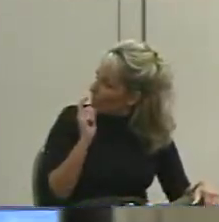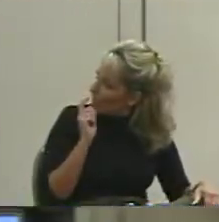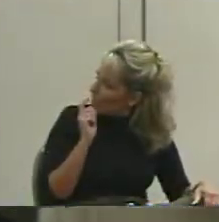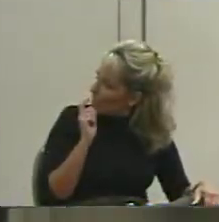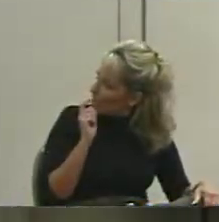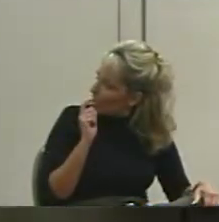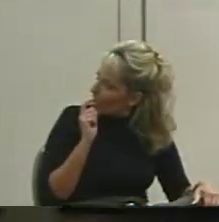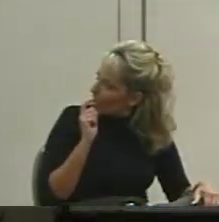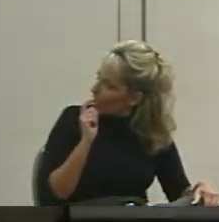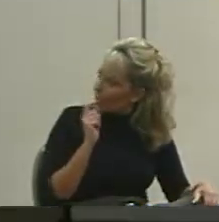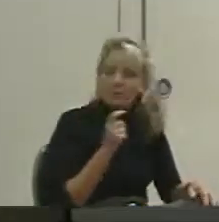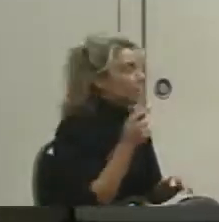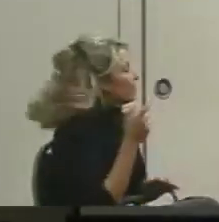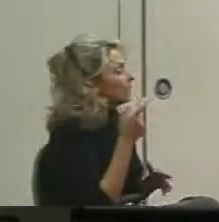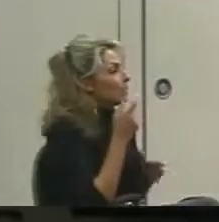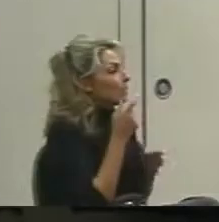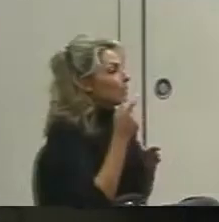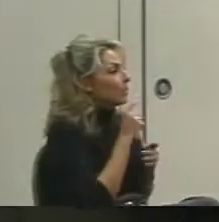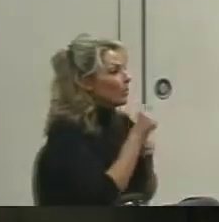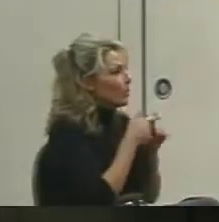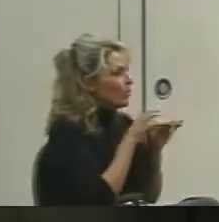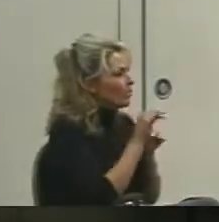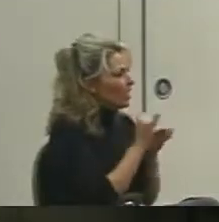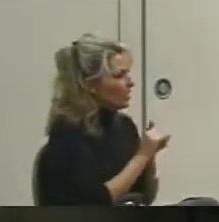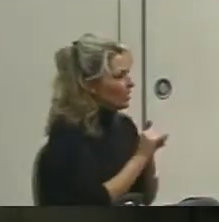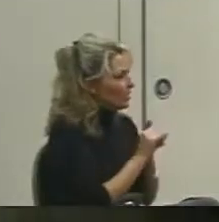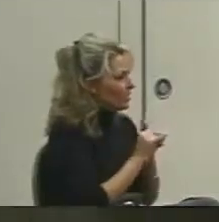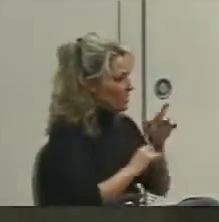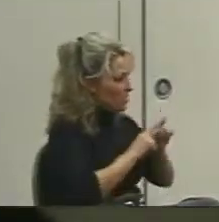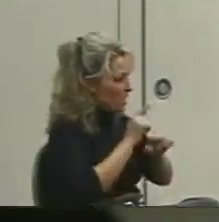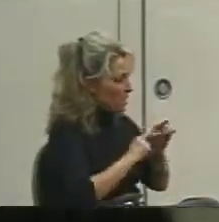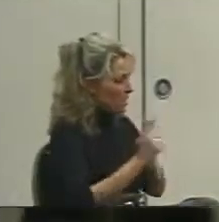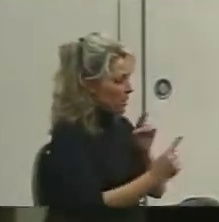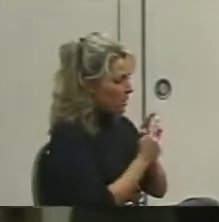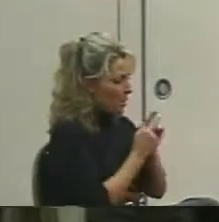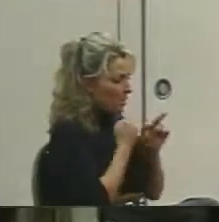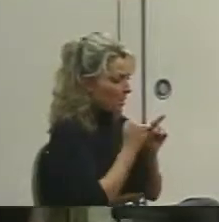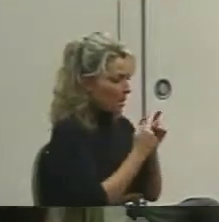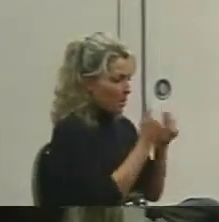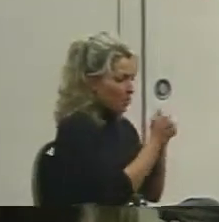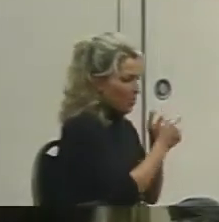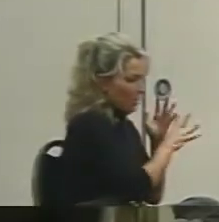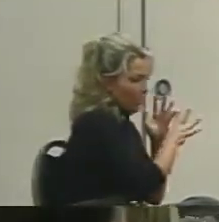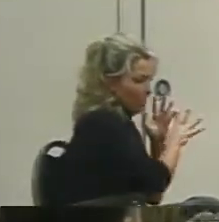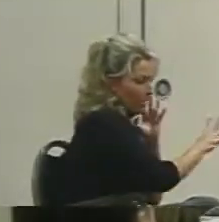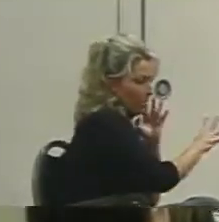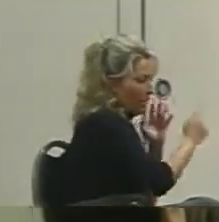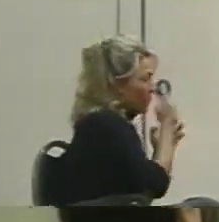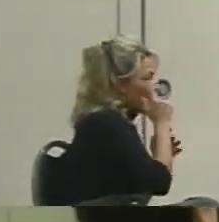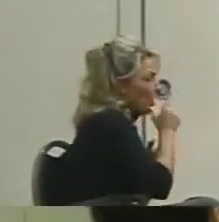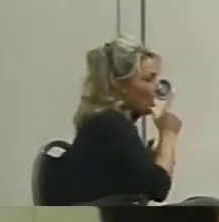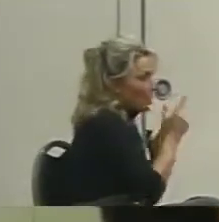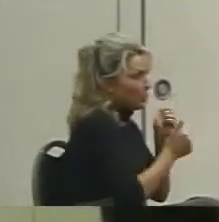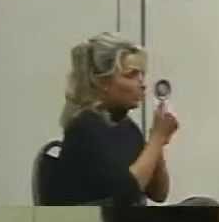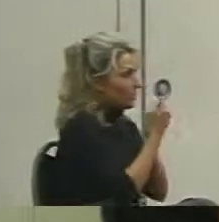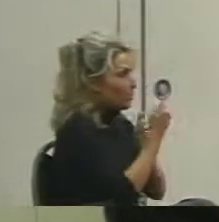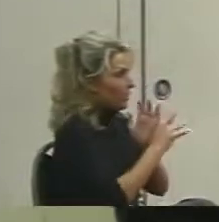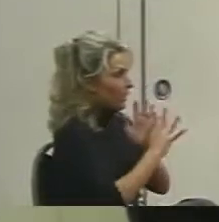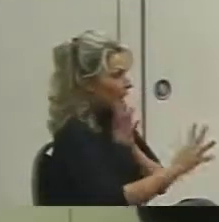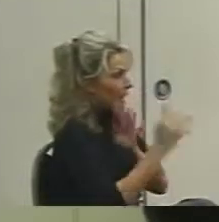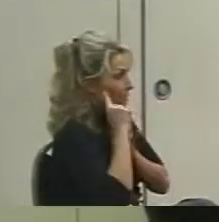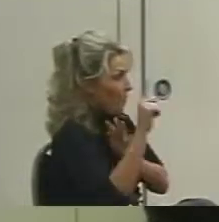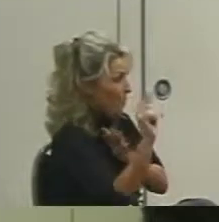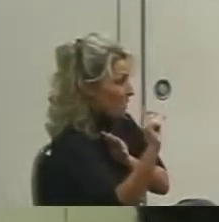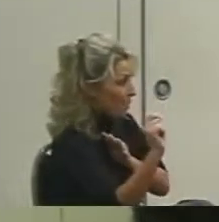So when are we doing this? Are we just randomly going up to him and saying, which one's lunch, which one's bathroom, and 18 out of which 25